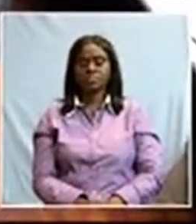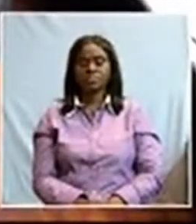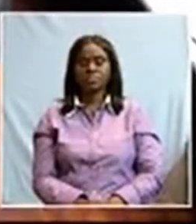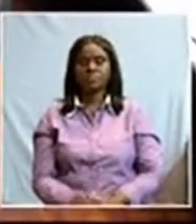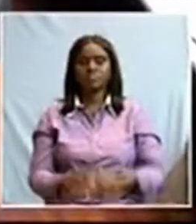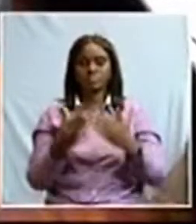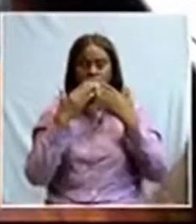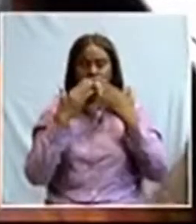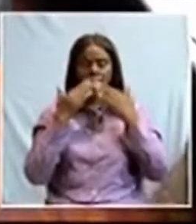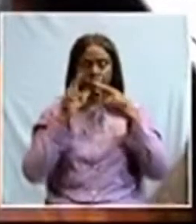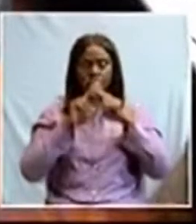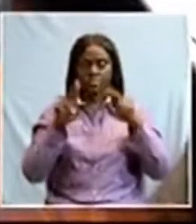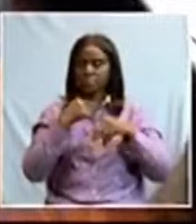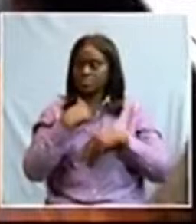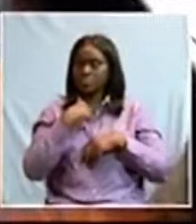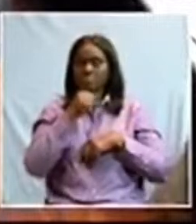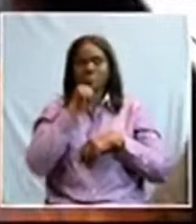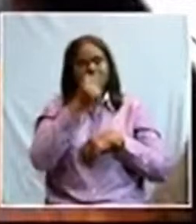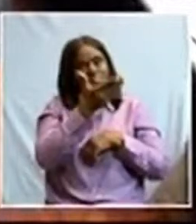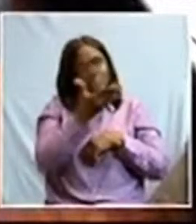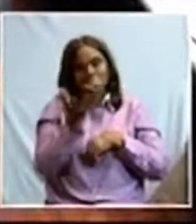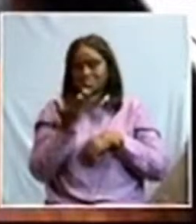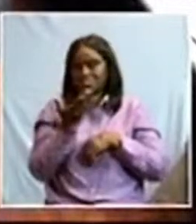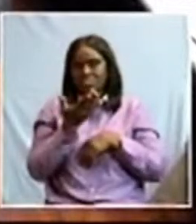Thank you, Chair. No, I was not there.